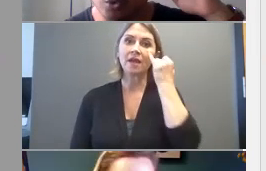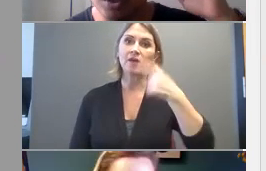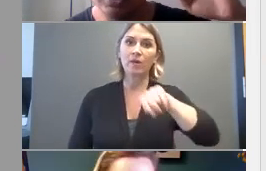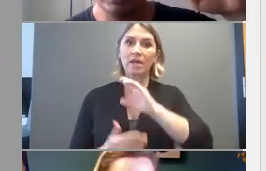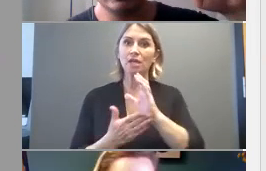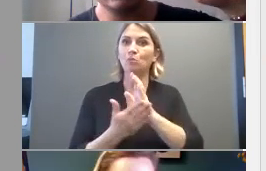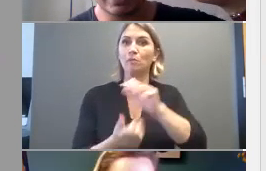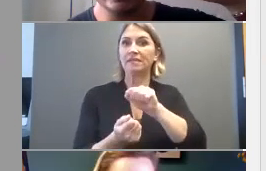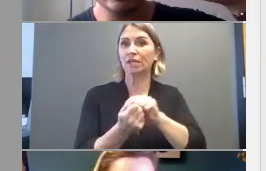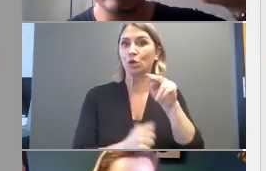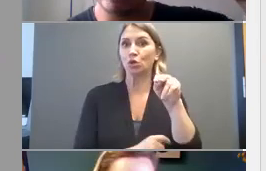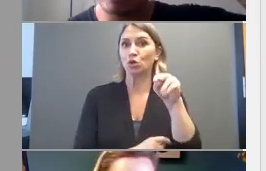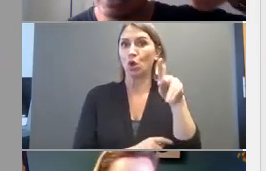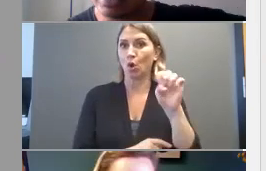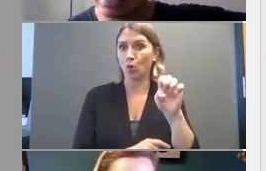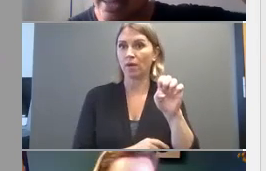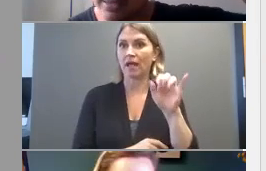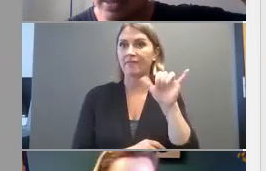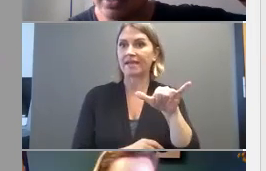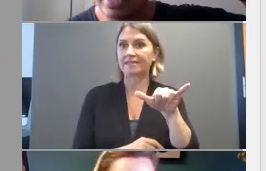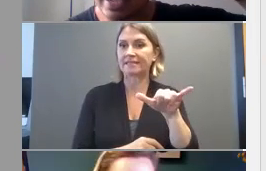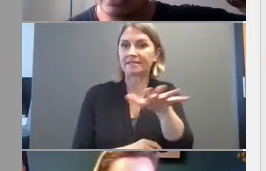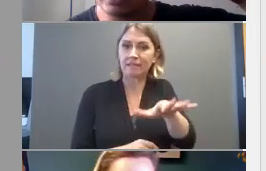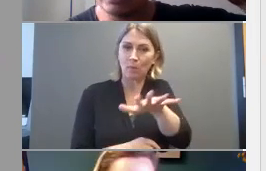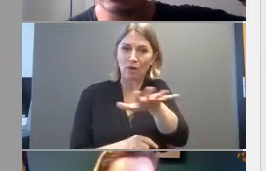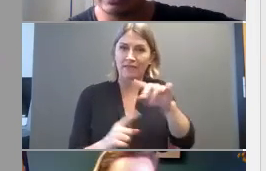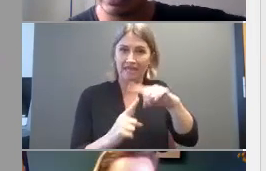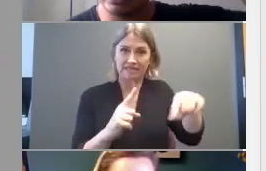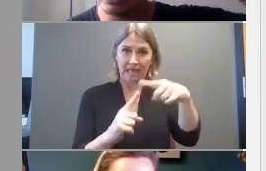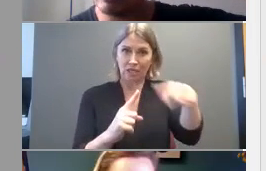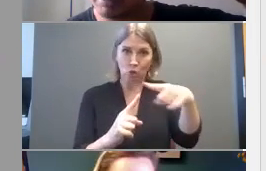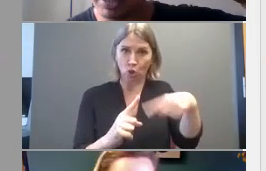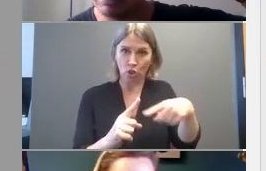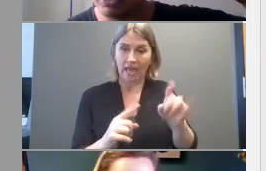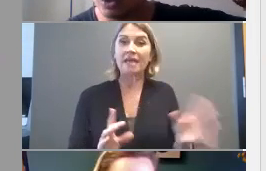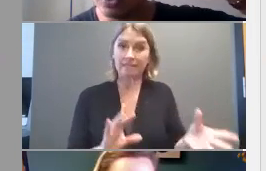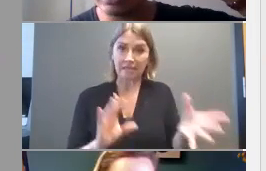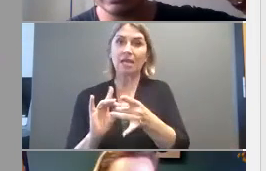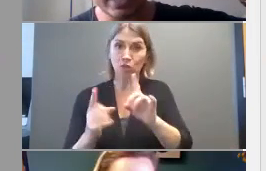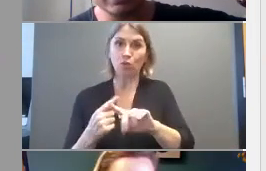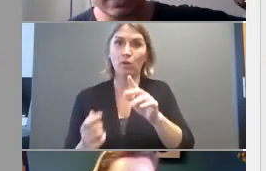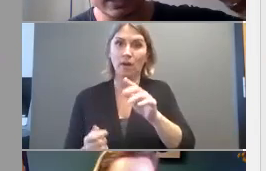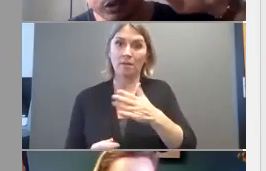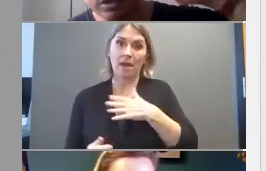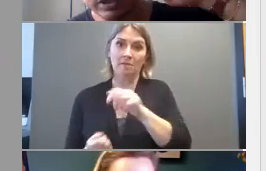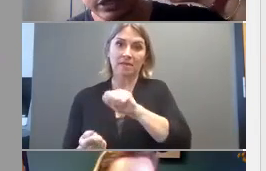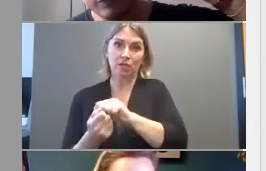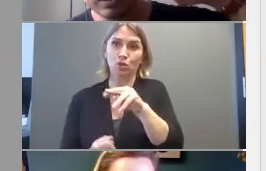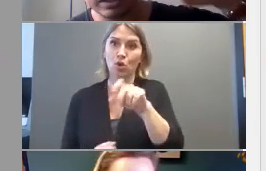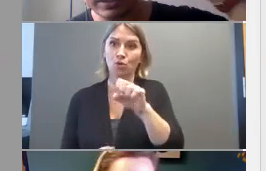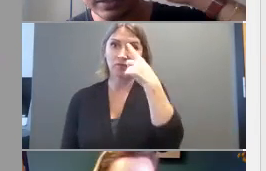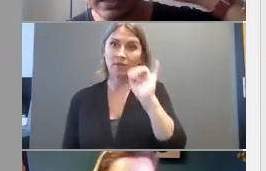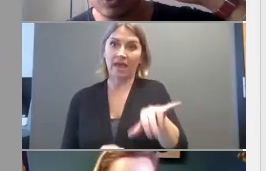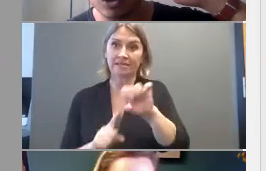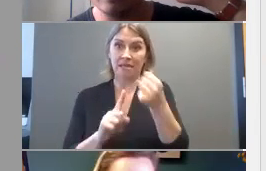particular node that lies somewhere within a cycle and is connected with multiple nodes, in that scenario, it